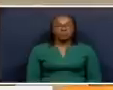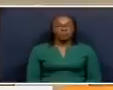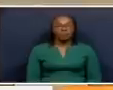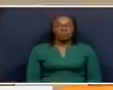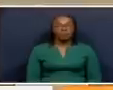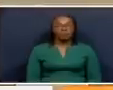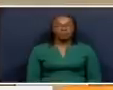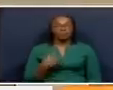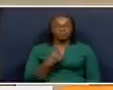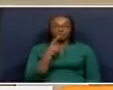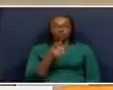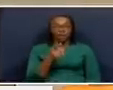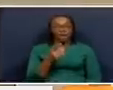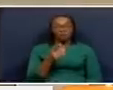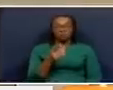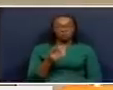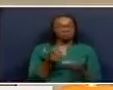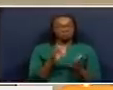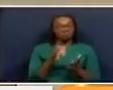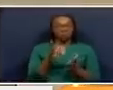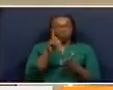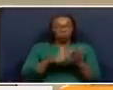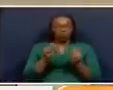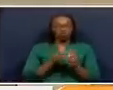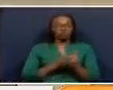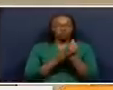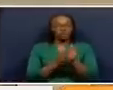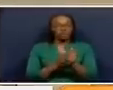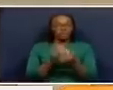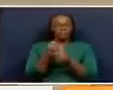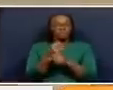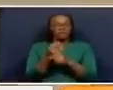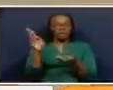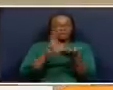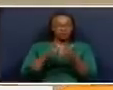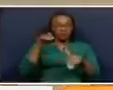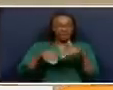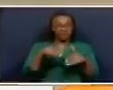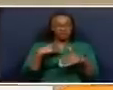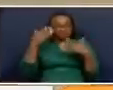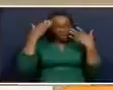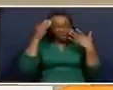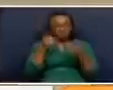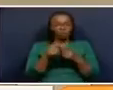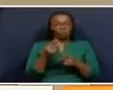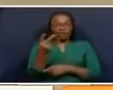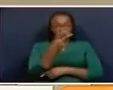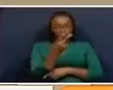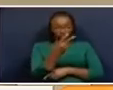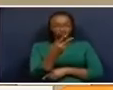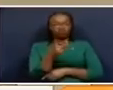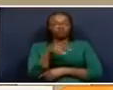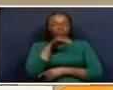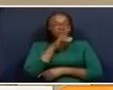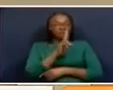there's anything that is going to lead us to a runoff, because we have two major candidates. The other candidates between themselves will be lucky to